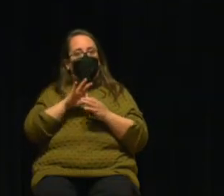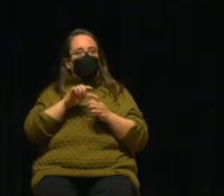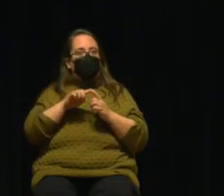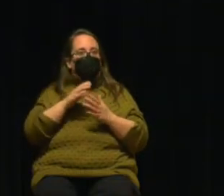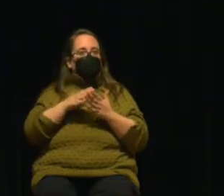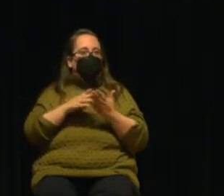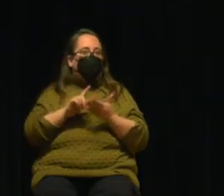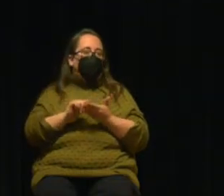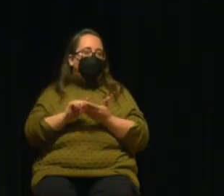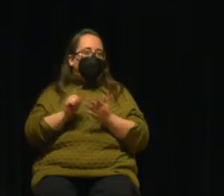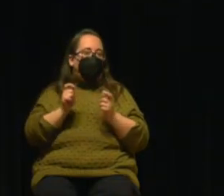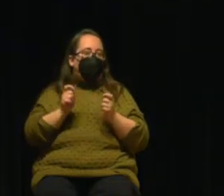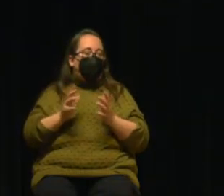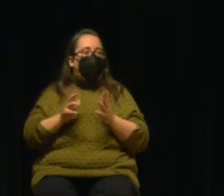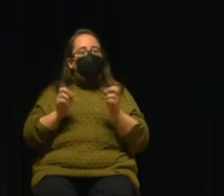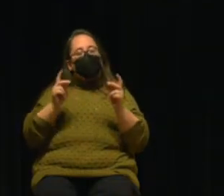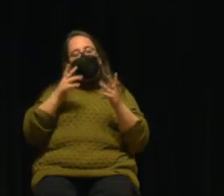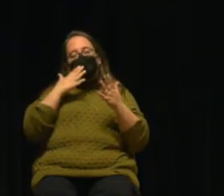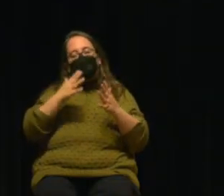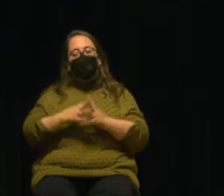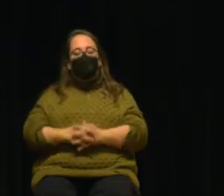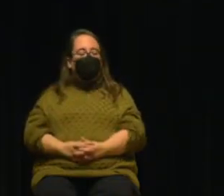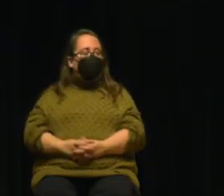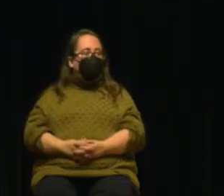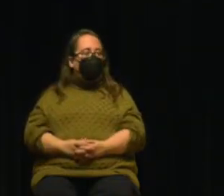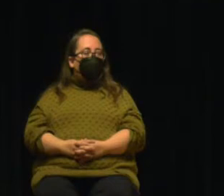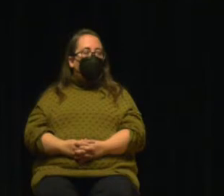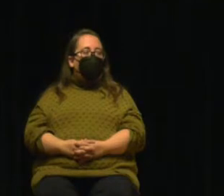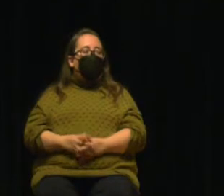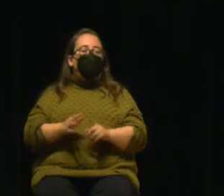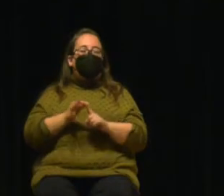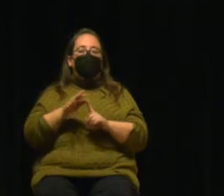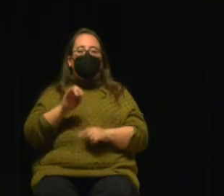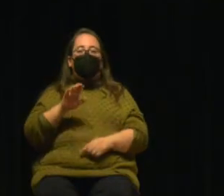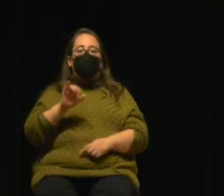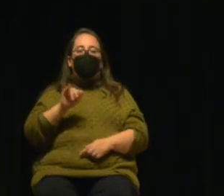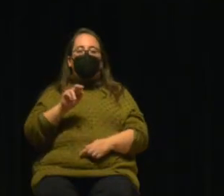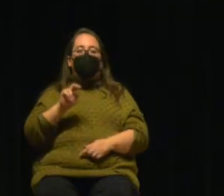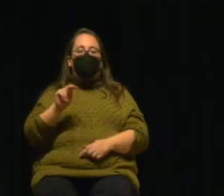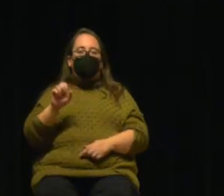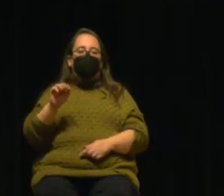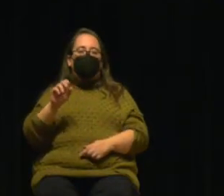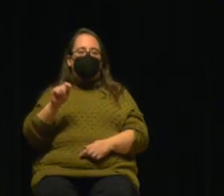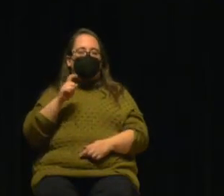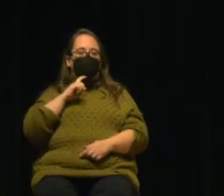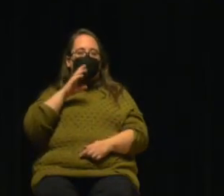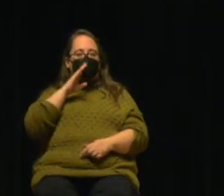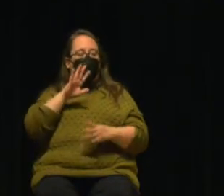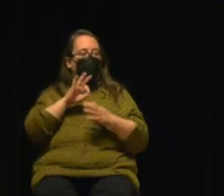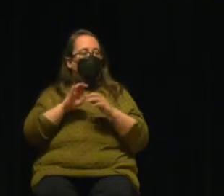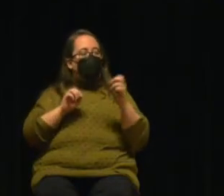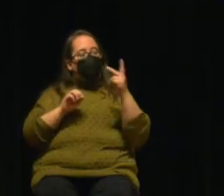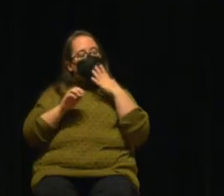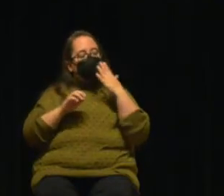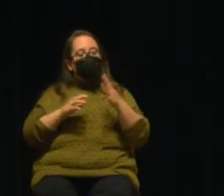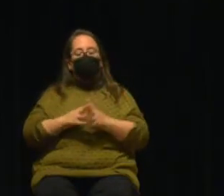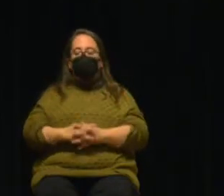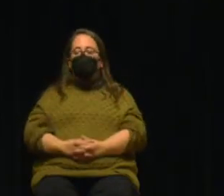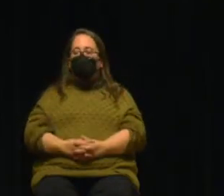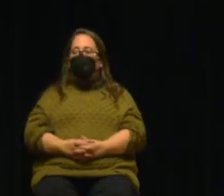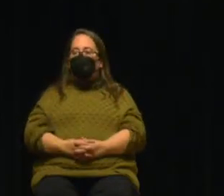of these newspaper editors. With the exception of Marianne Shad. So she definitely is a direct connection.